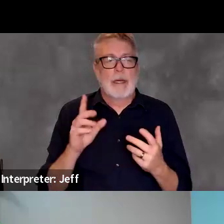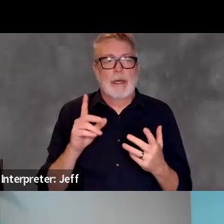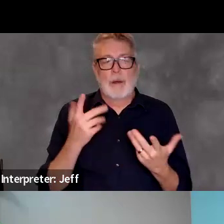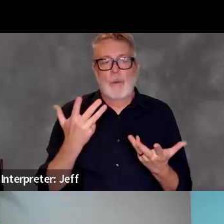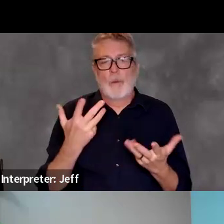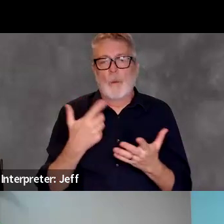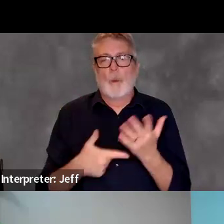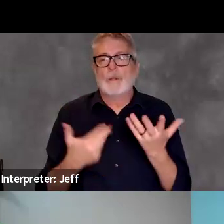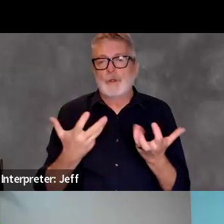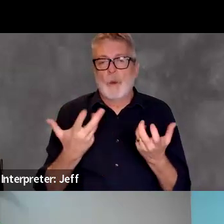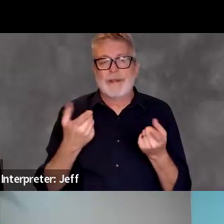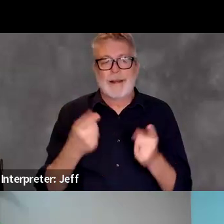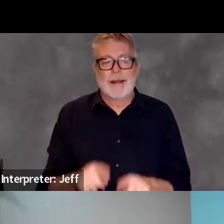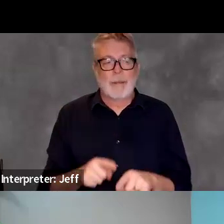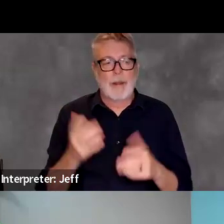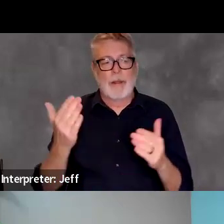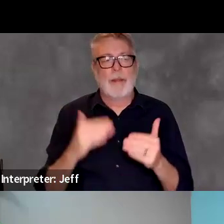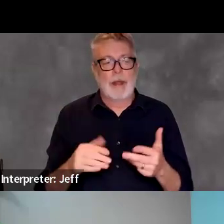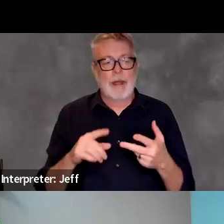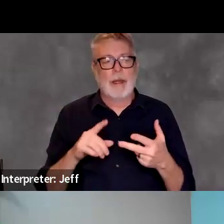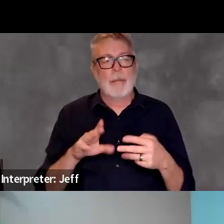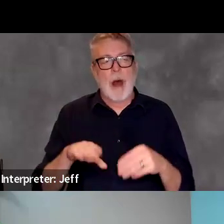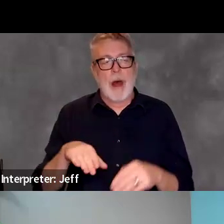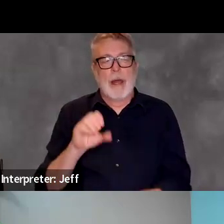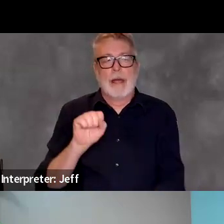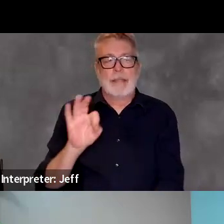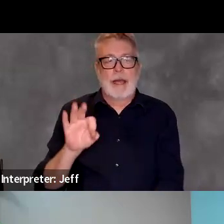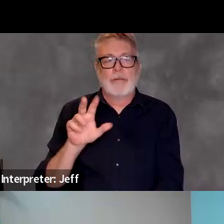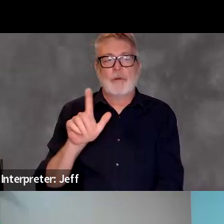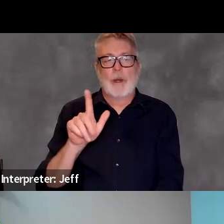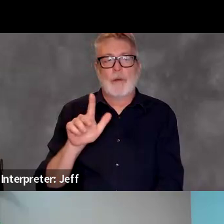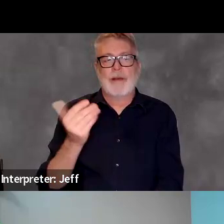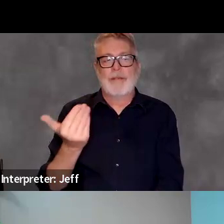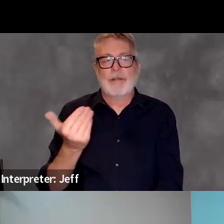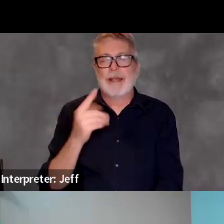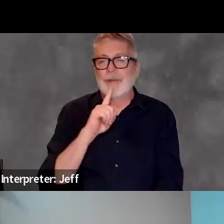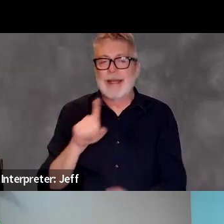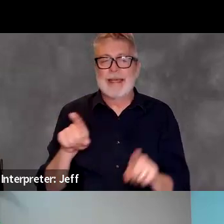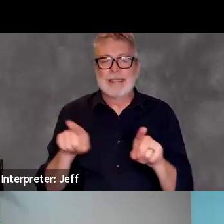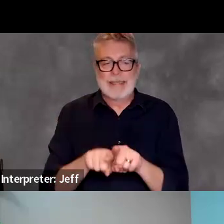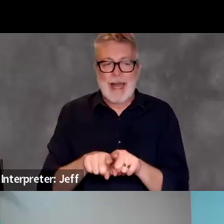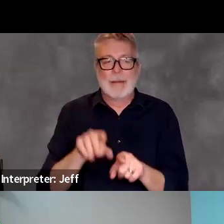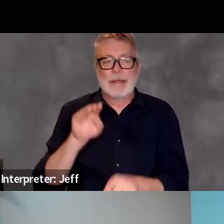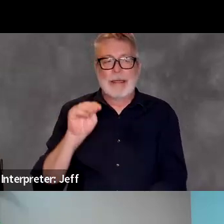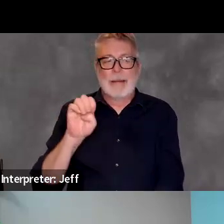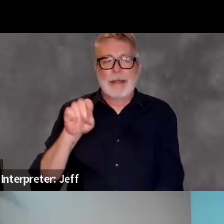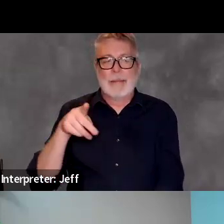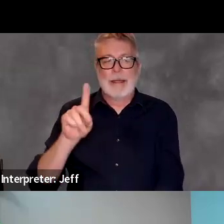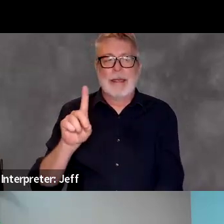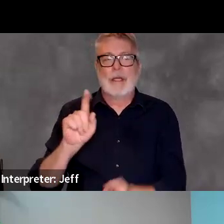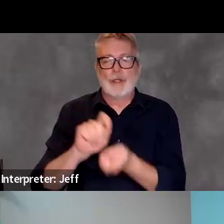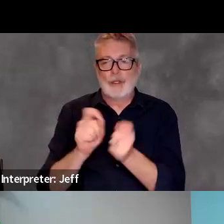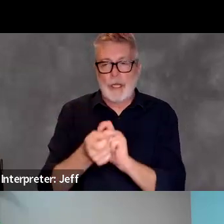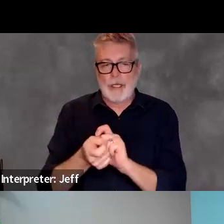go. And Senate File 2315 does the same thing that the MEPD changes do